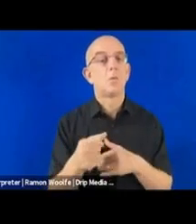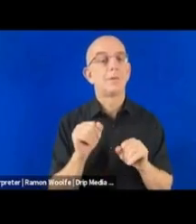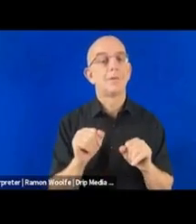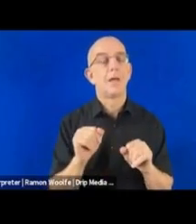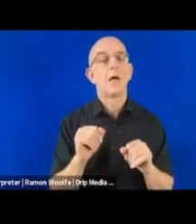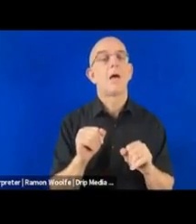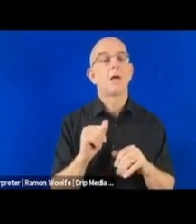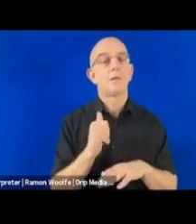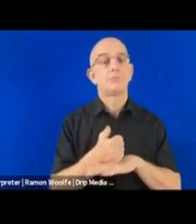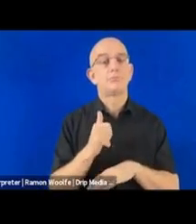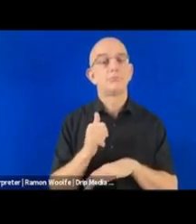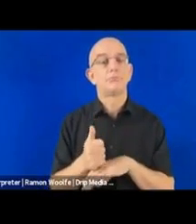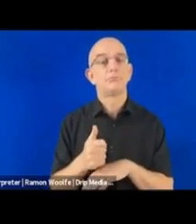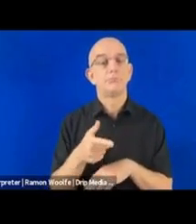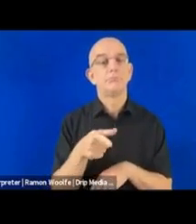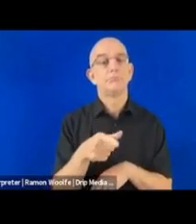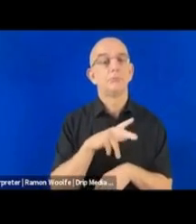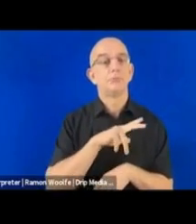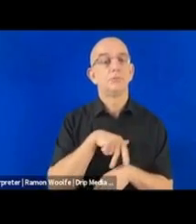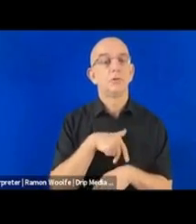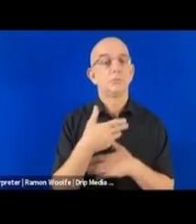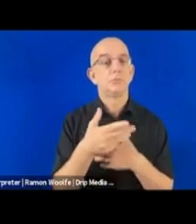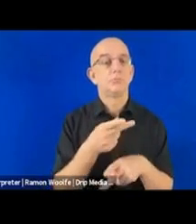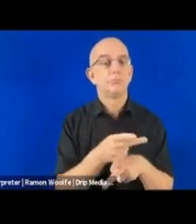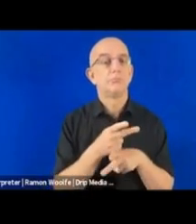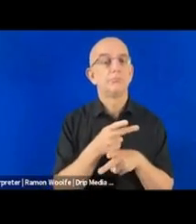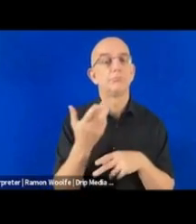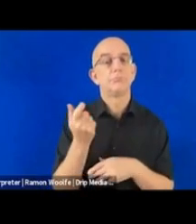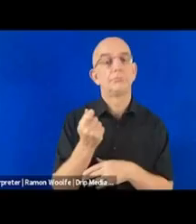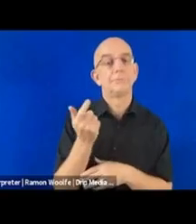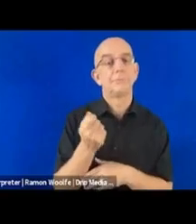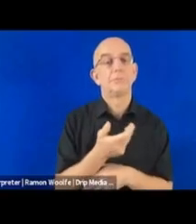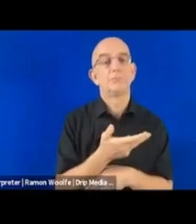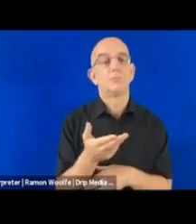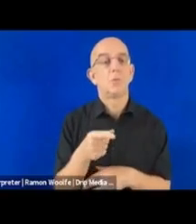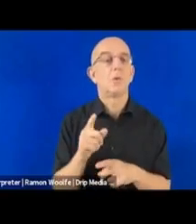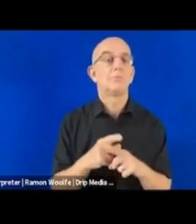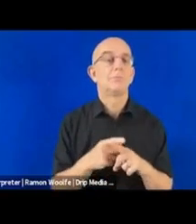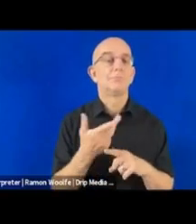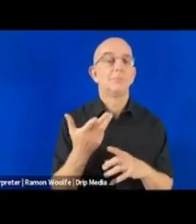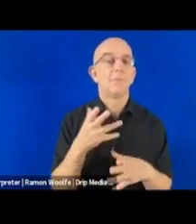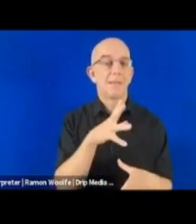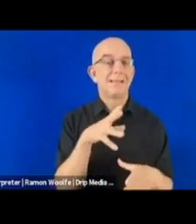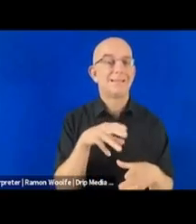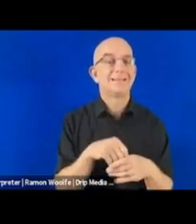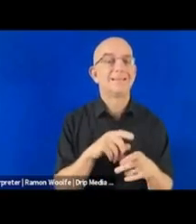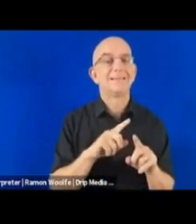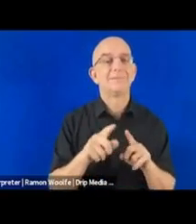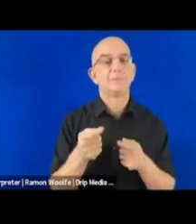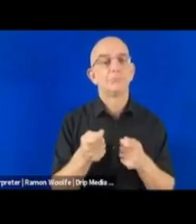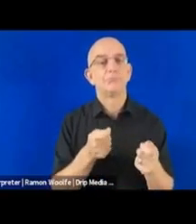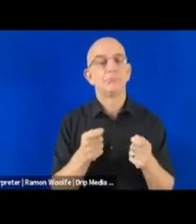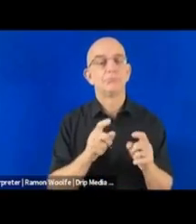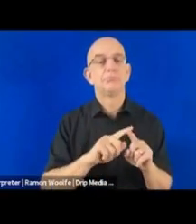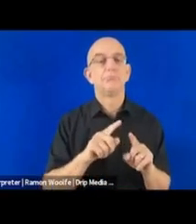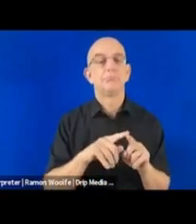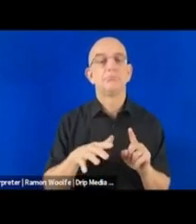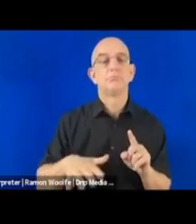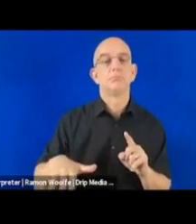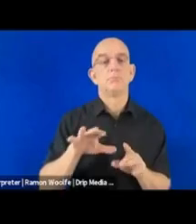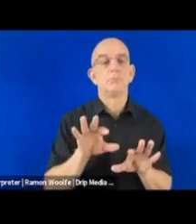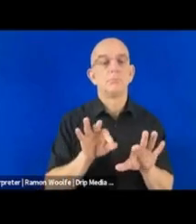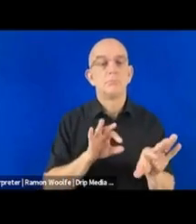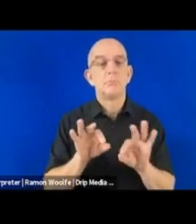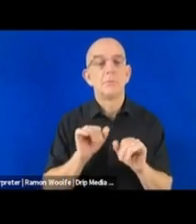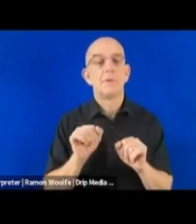understanding or learning from transform, and then we have been able to incorporate issues of looking at targeting from a more positive